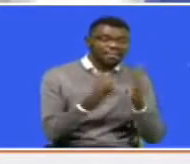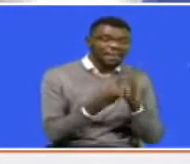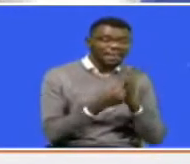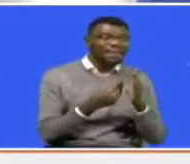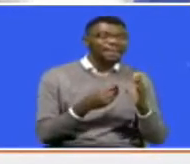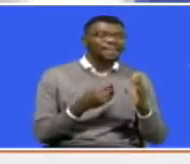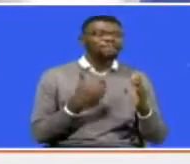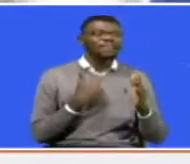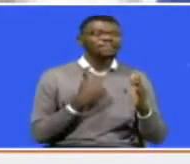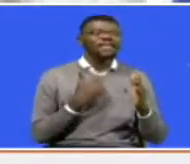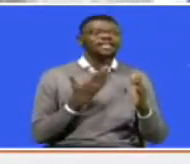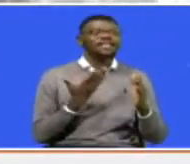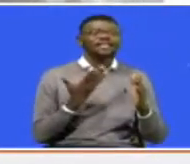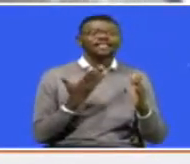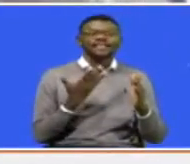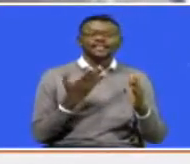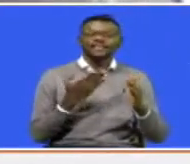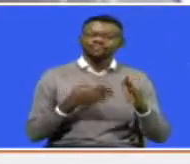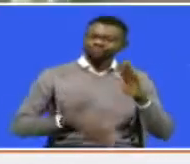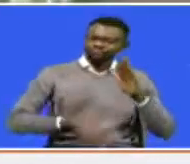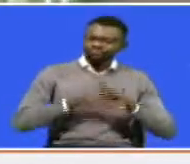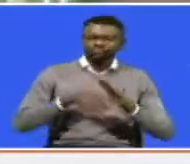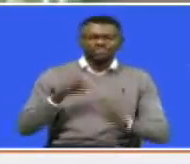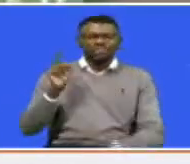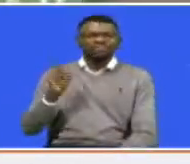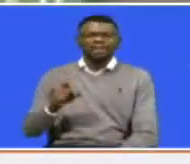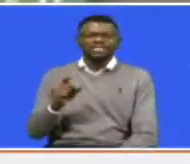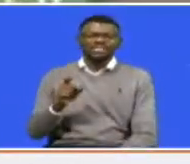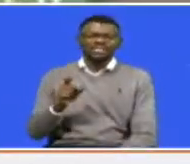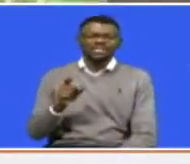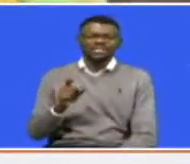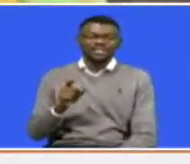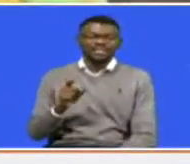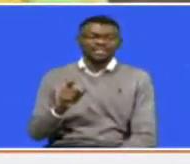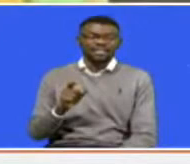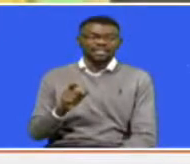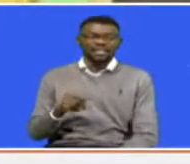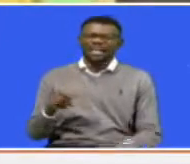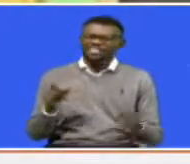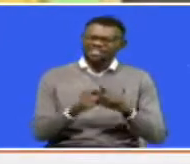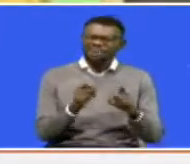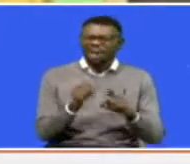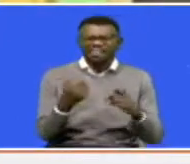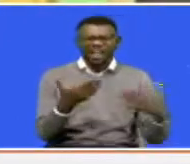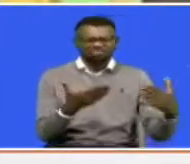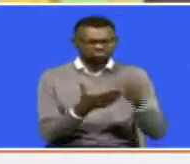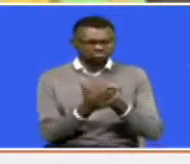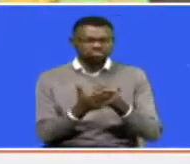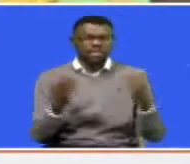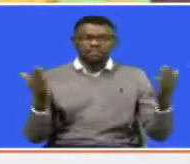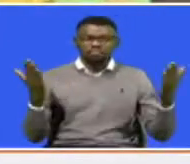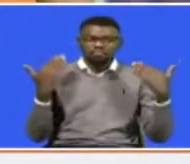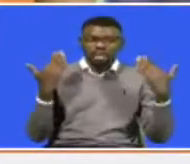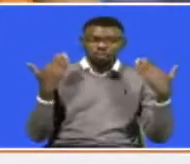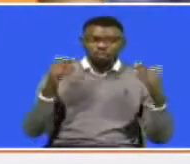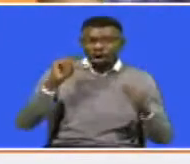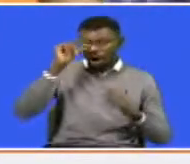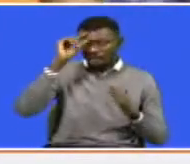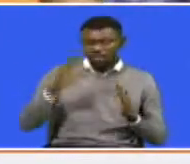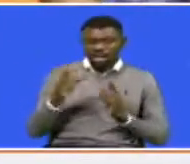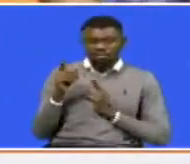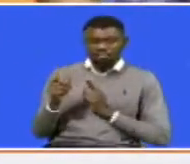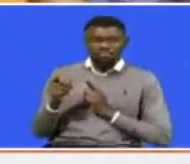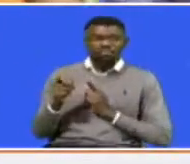kutuma kwa assembly wa kuimpeach the following day, barua nyumba. Similar appointments have been made by Meru Governor Kawira Mwangaza, who